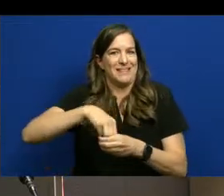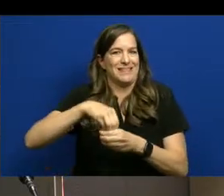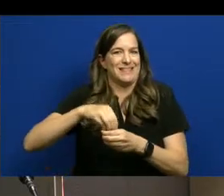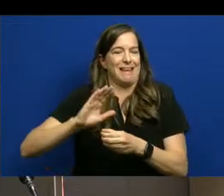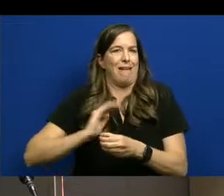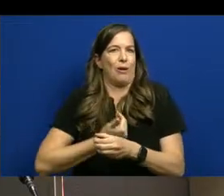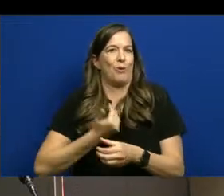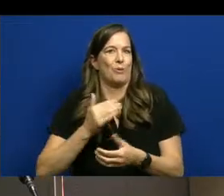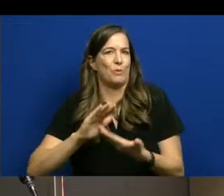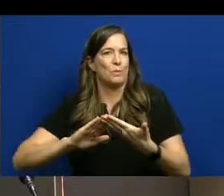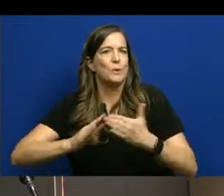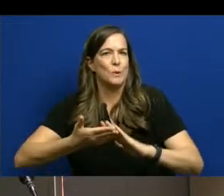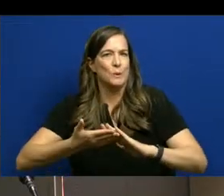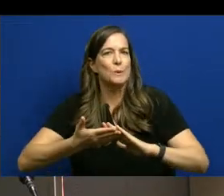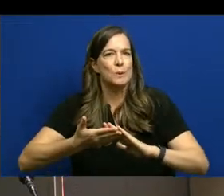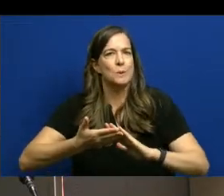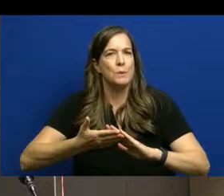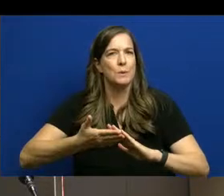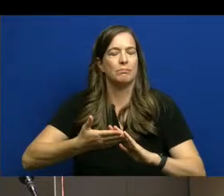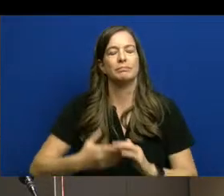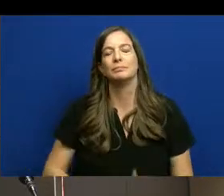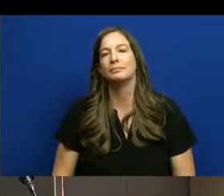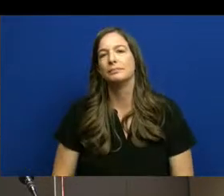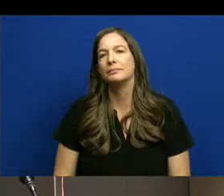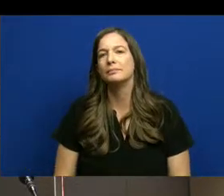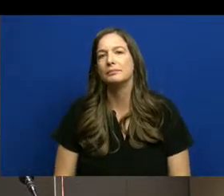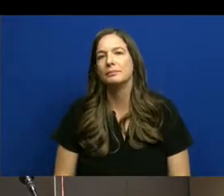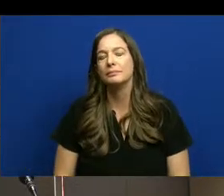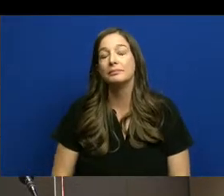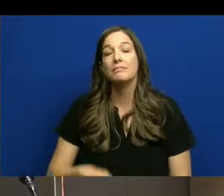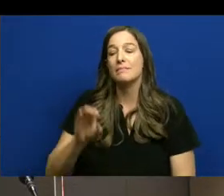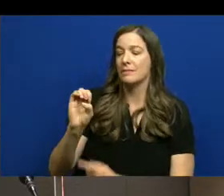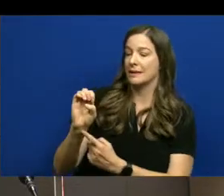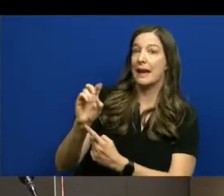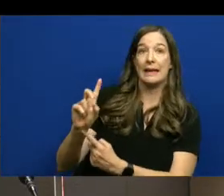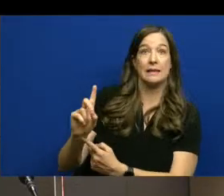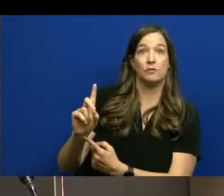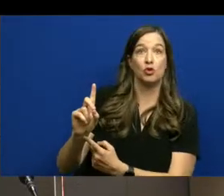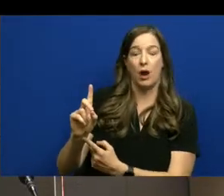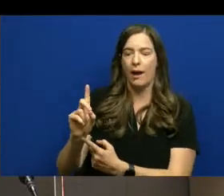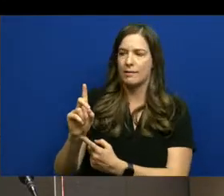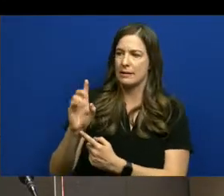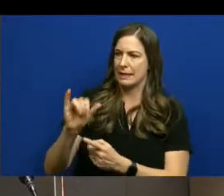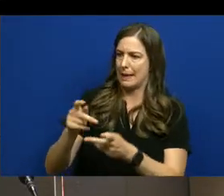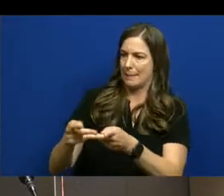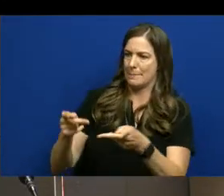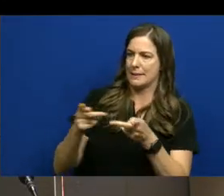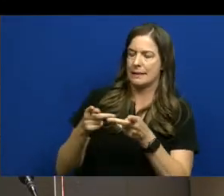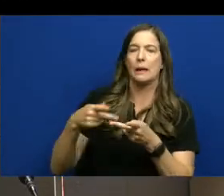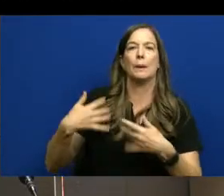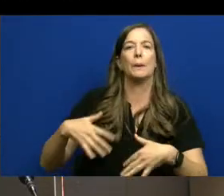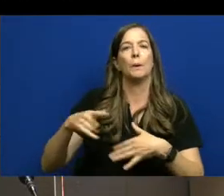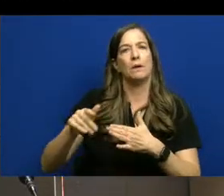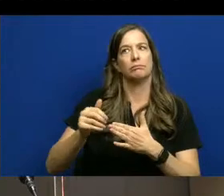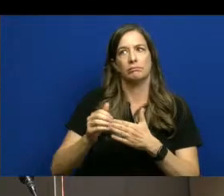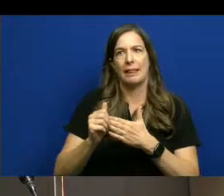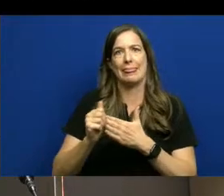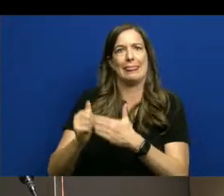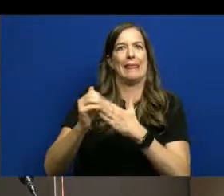The position of the executive director is a leader of the deaf and hard of hearing